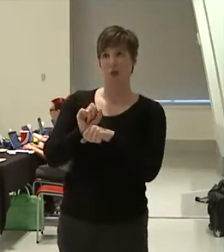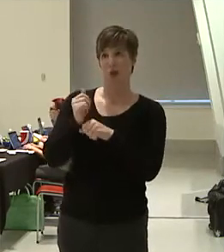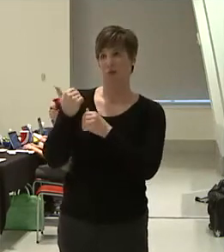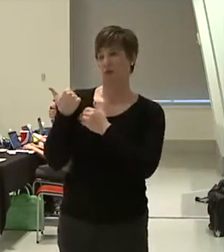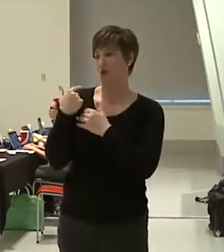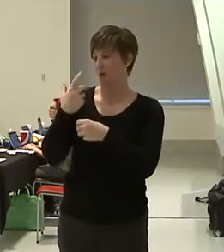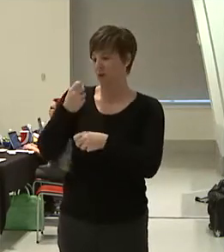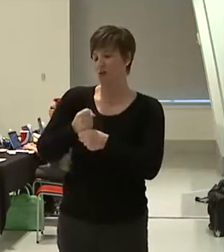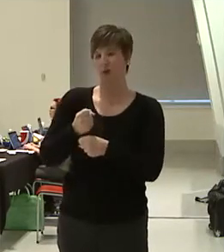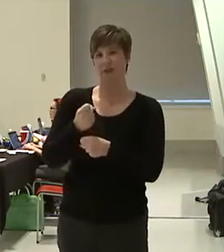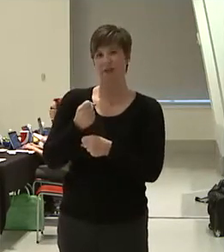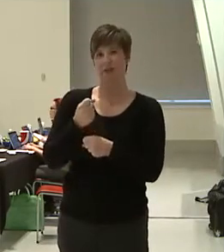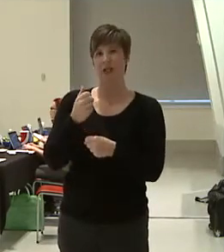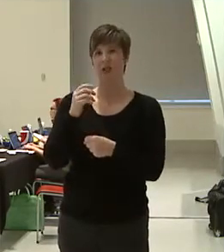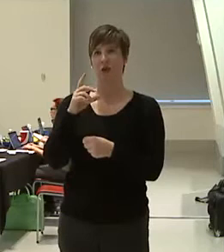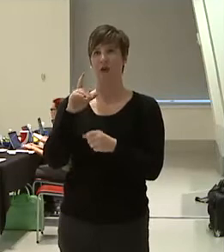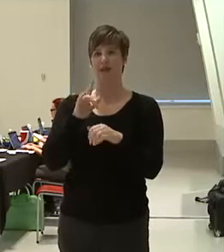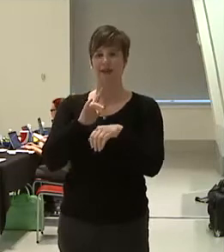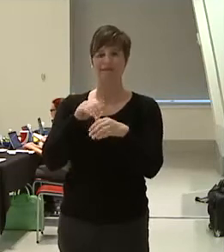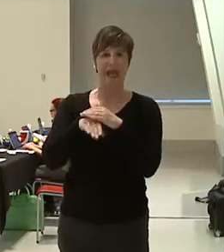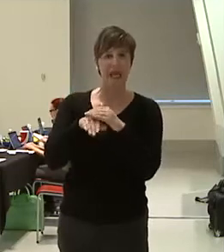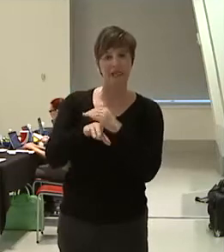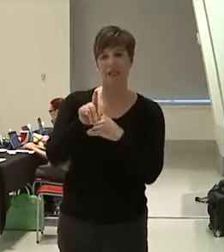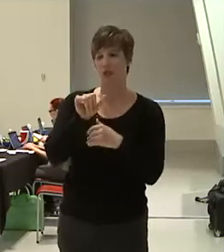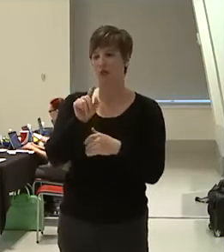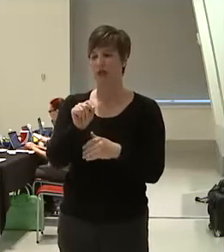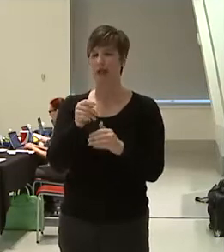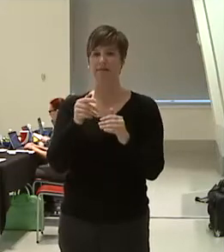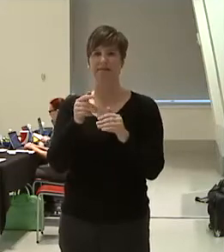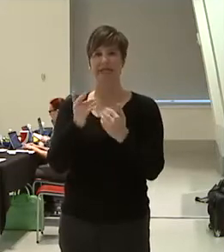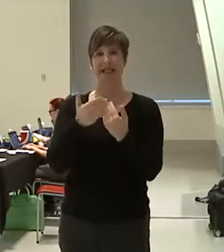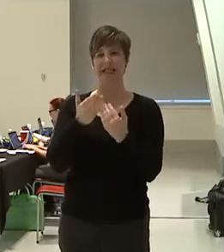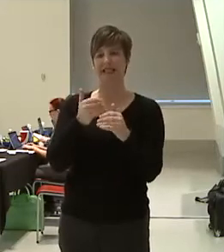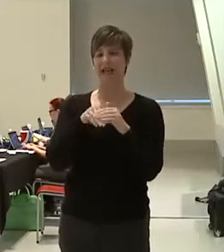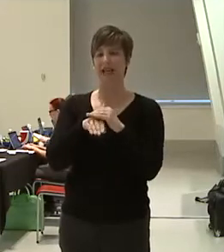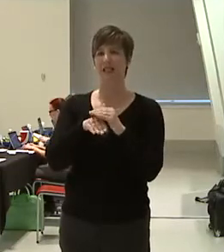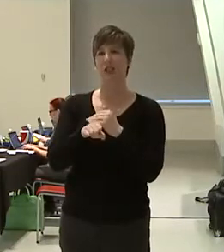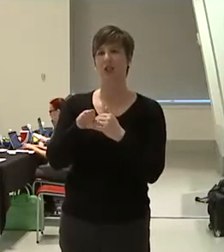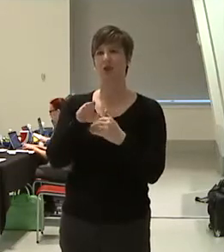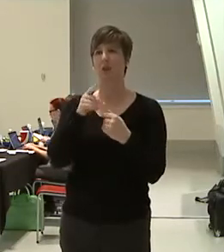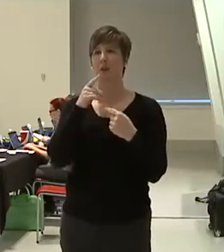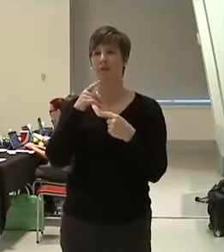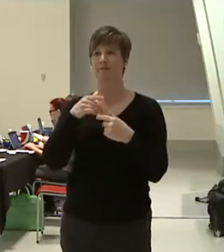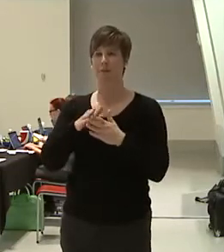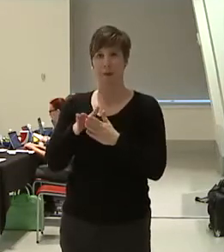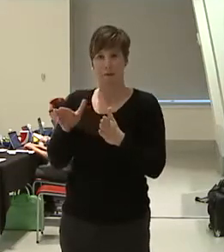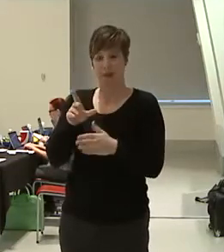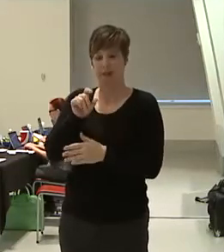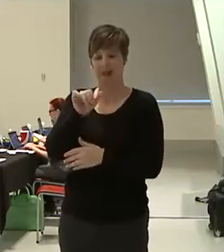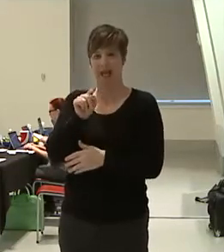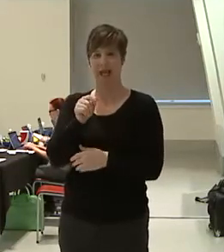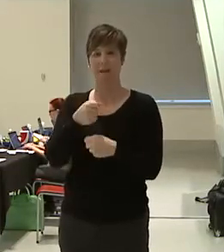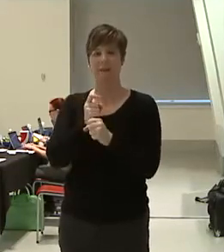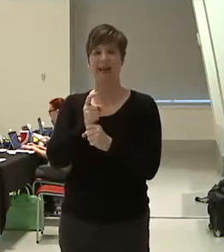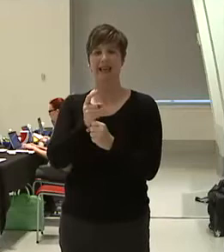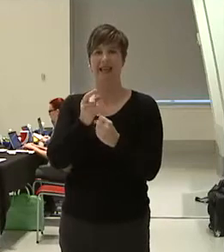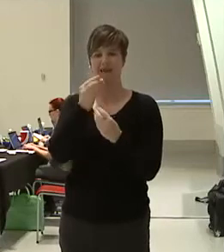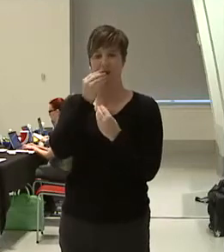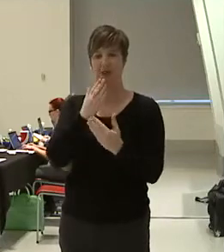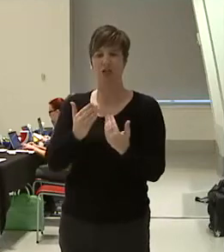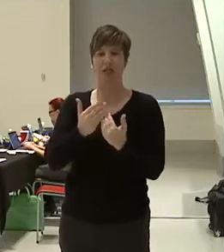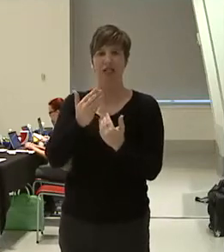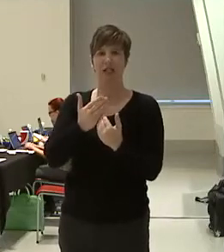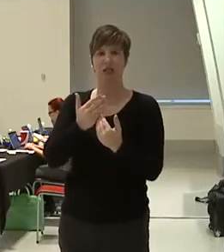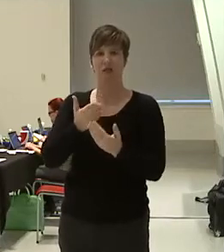really important together. The access to data, easy access to public records, knowing what you can ask for and how to get it, and also just making information easily available in